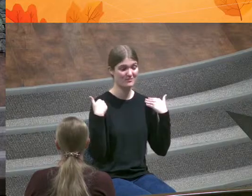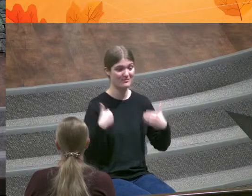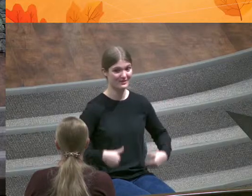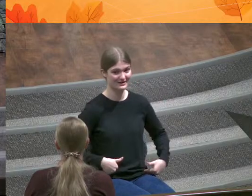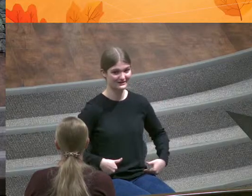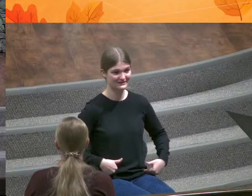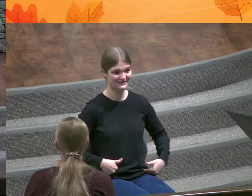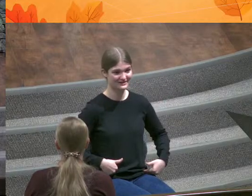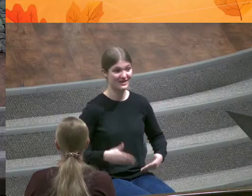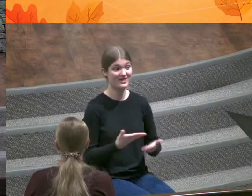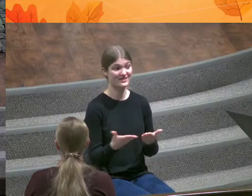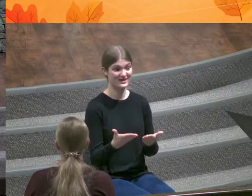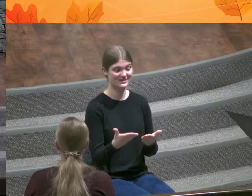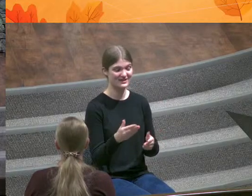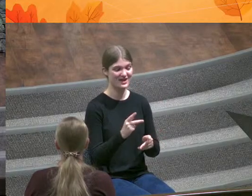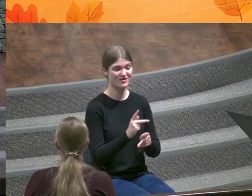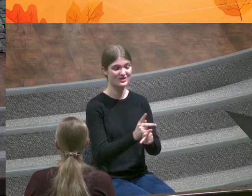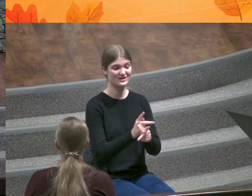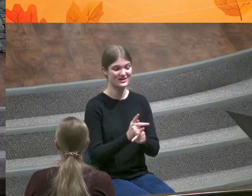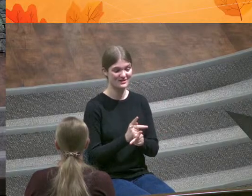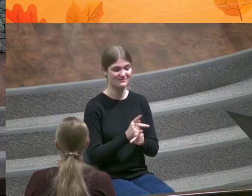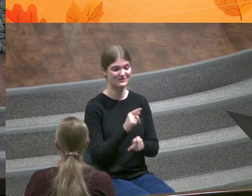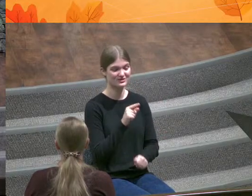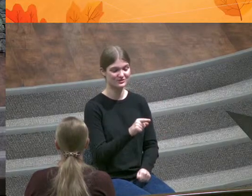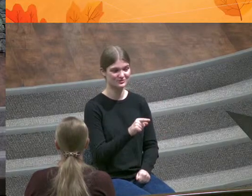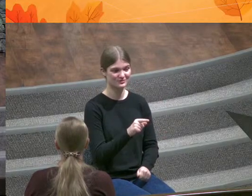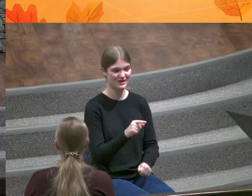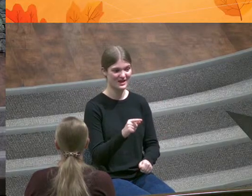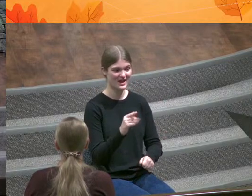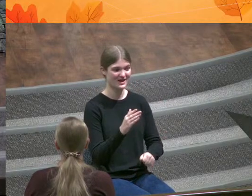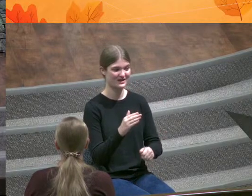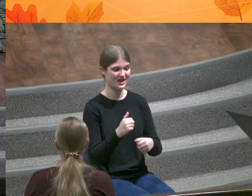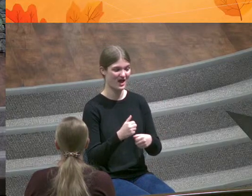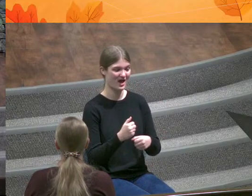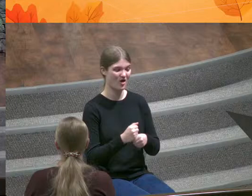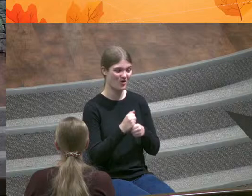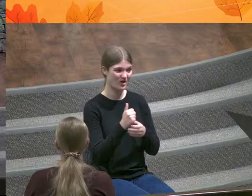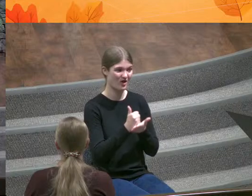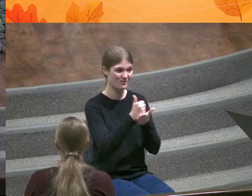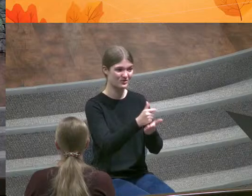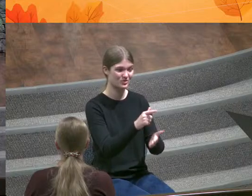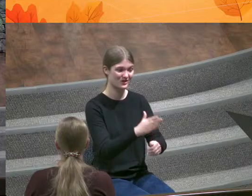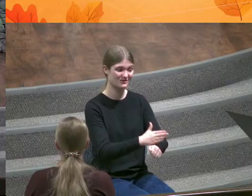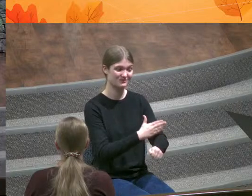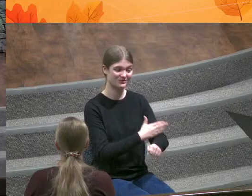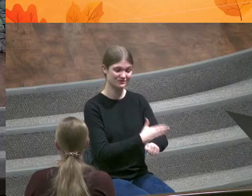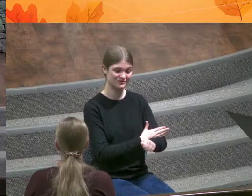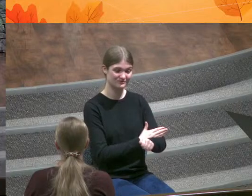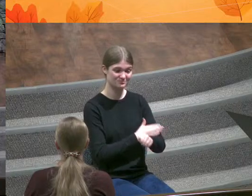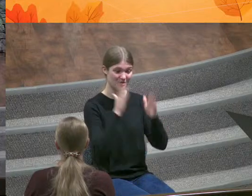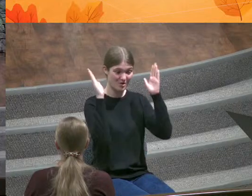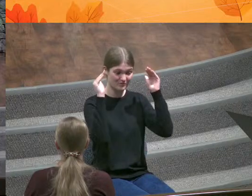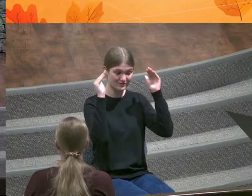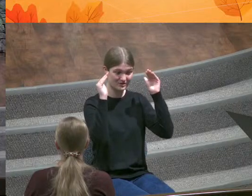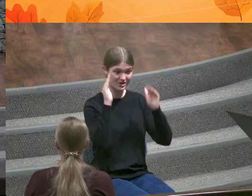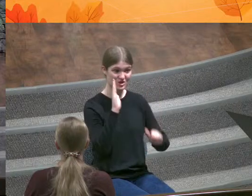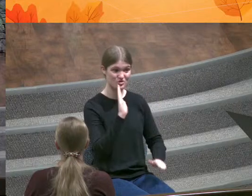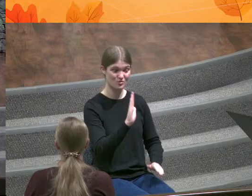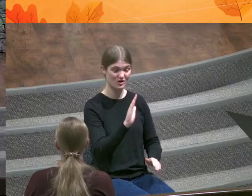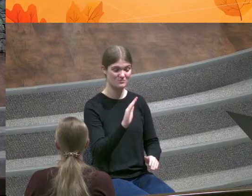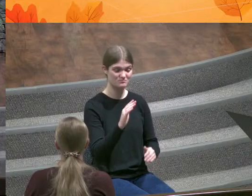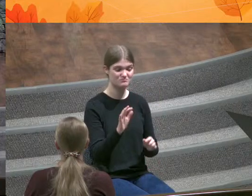Because the thing that'll keep you and the thing that'll grow you, hopefully your